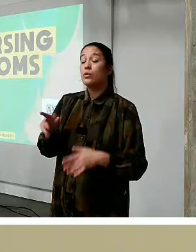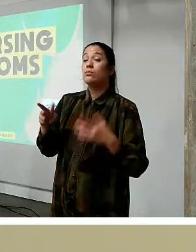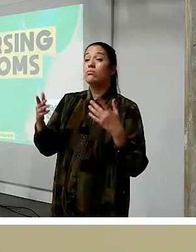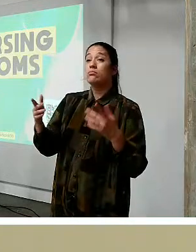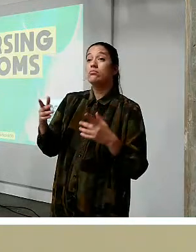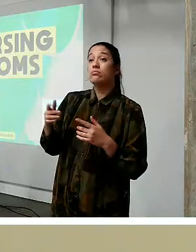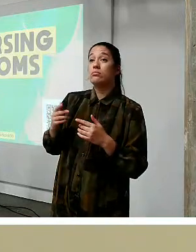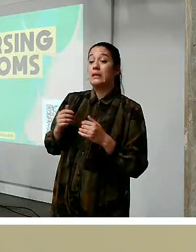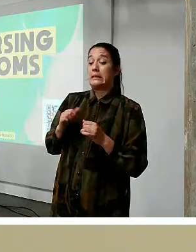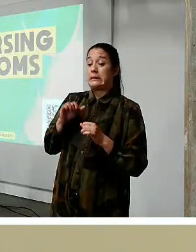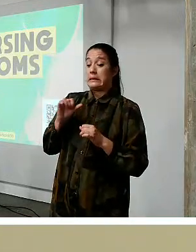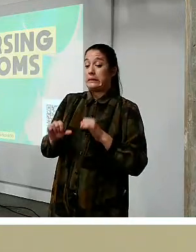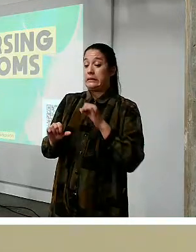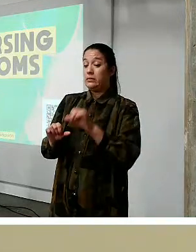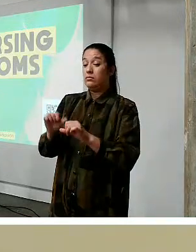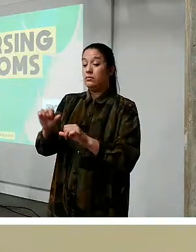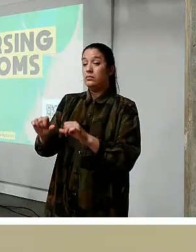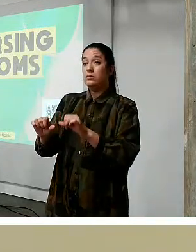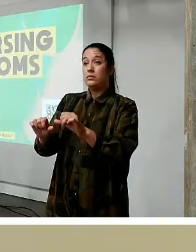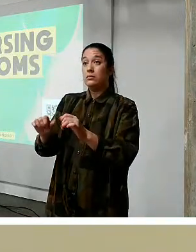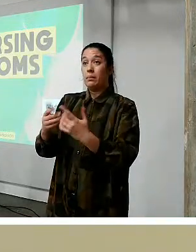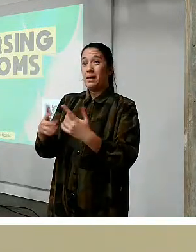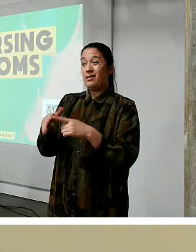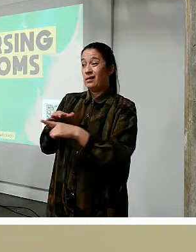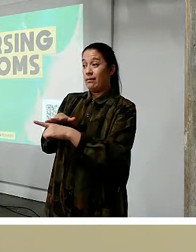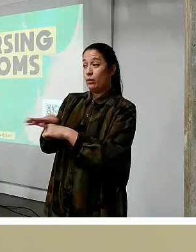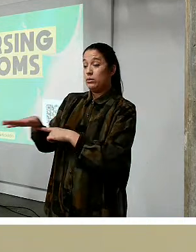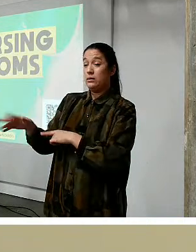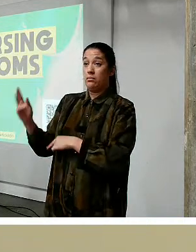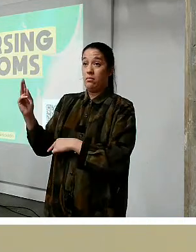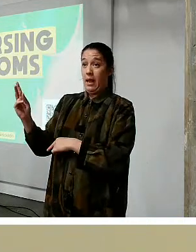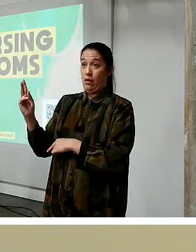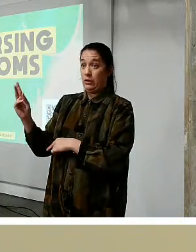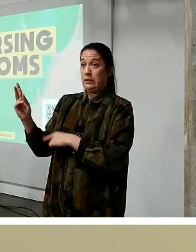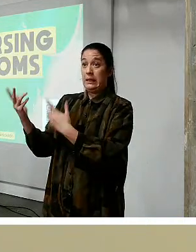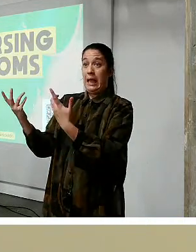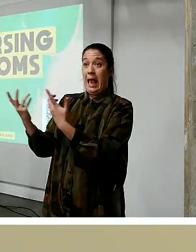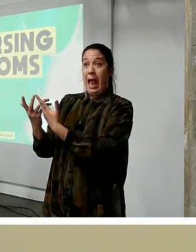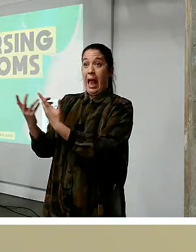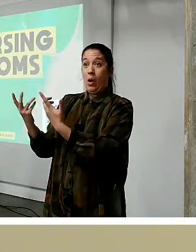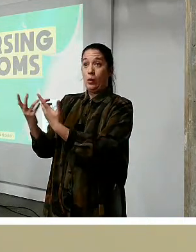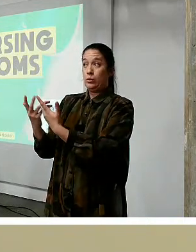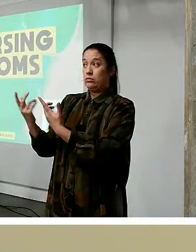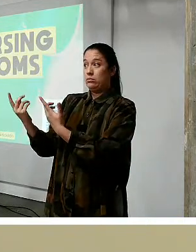babies interact with the medics they meet.